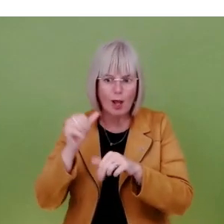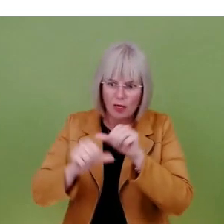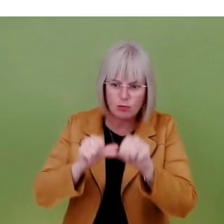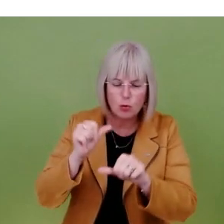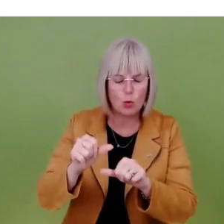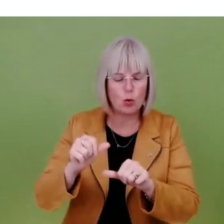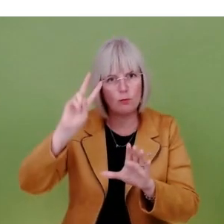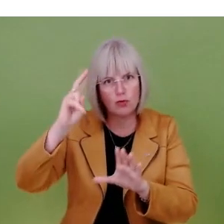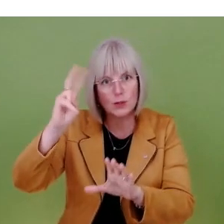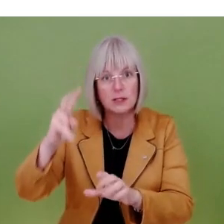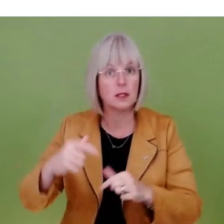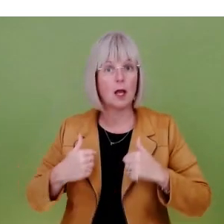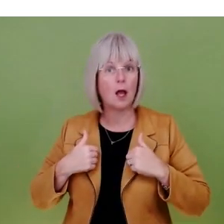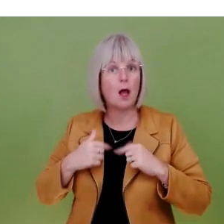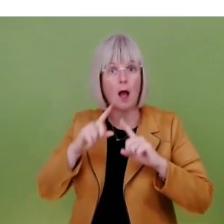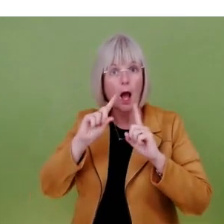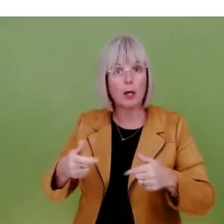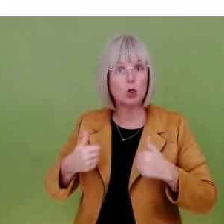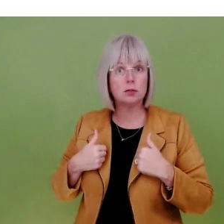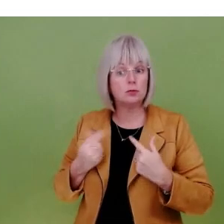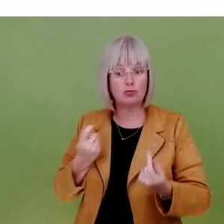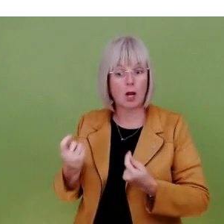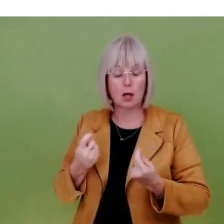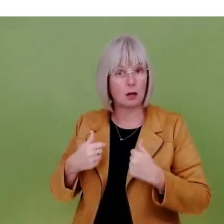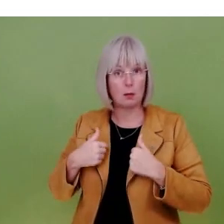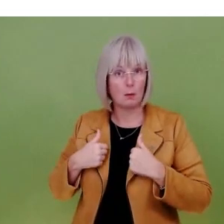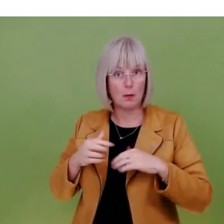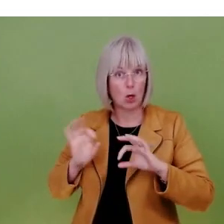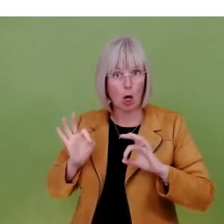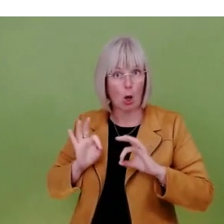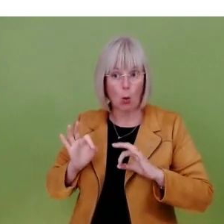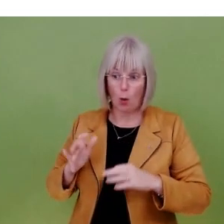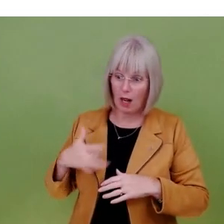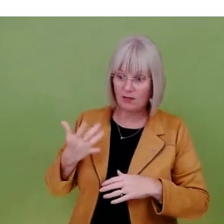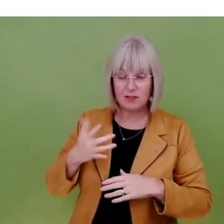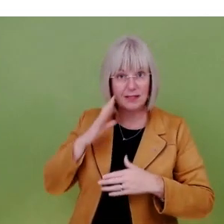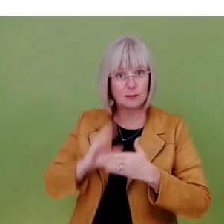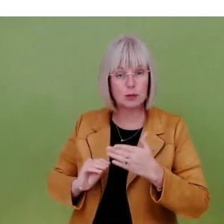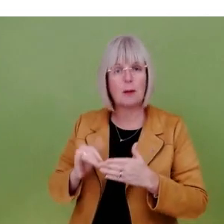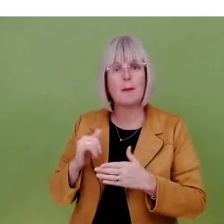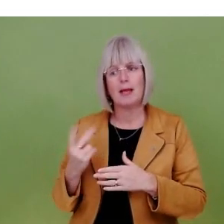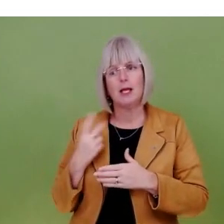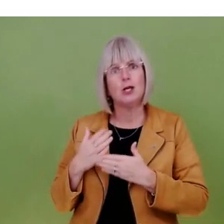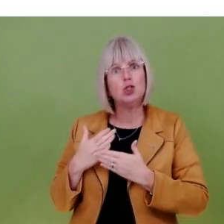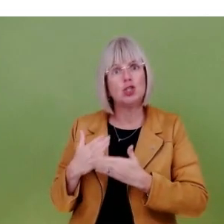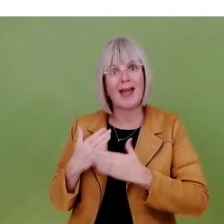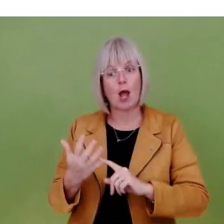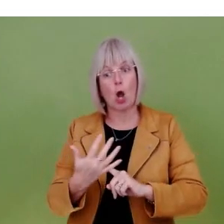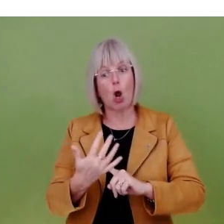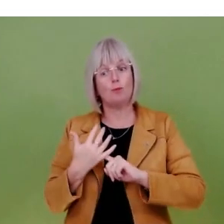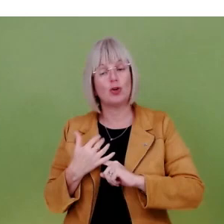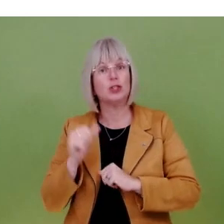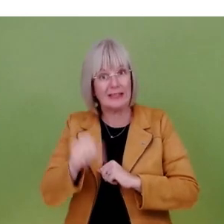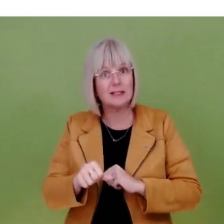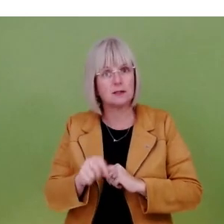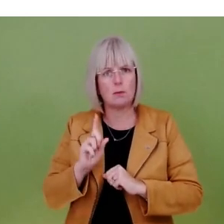that. I don't have lived experience of those challenges. We may have shared experiences of oppression, but it wouldn't be suitable for me to lead that space.